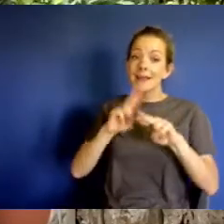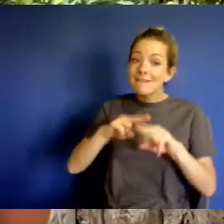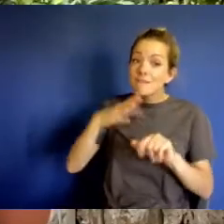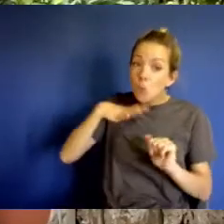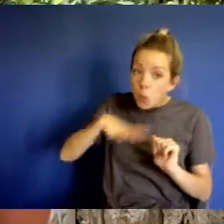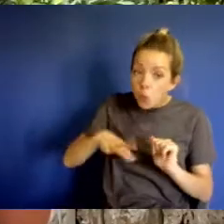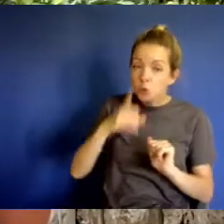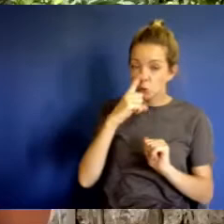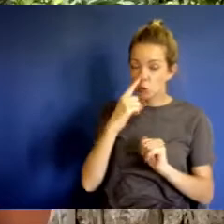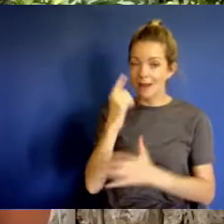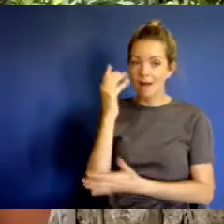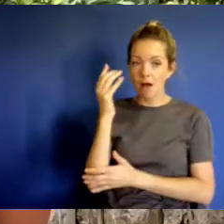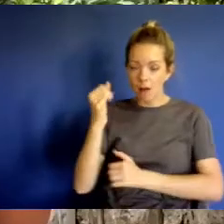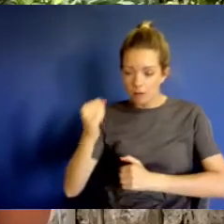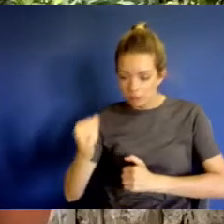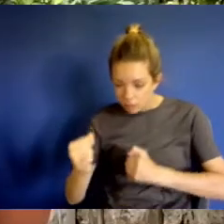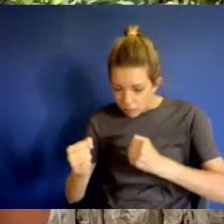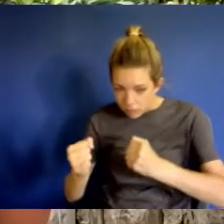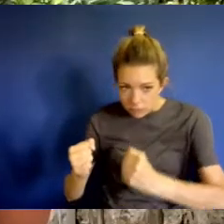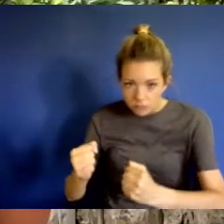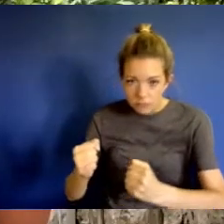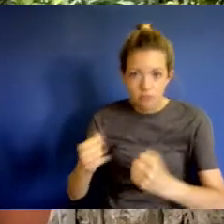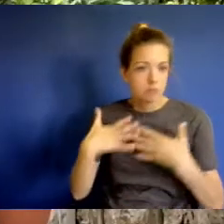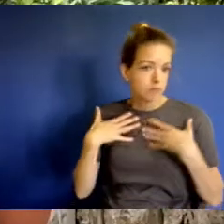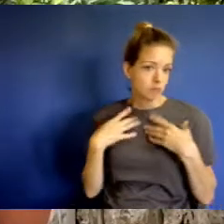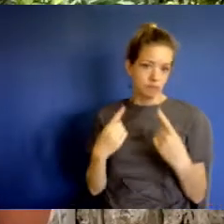your forearms if you want to.